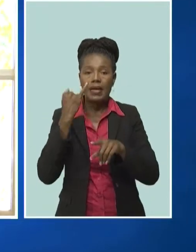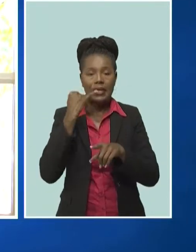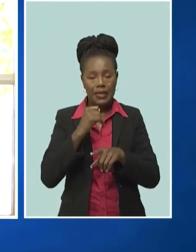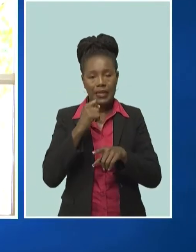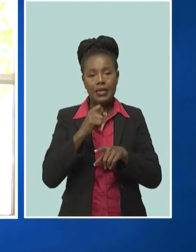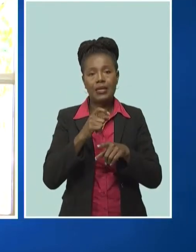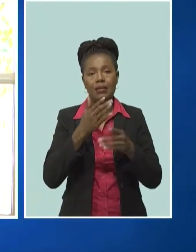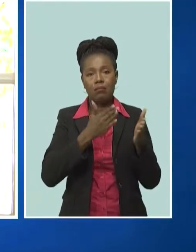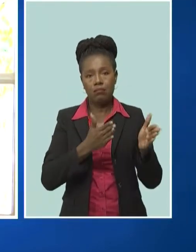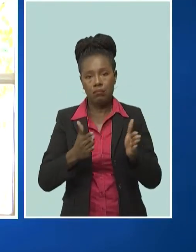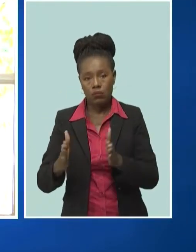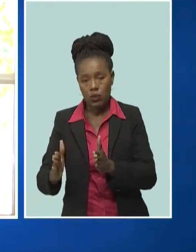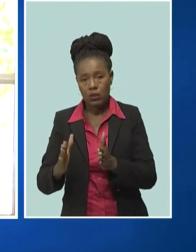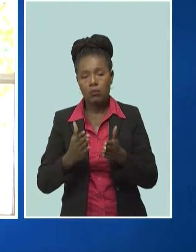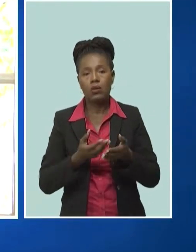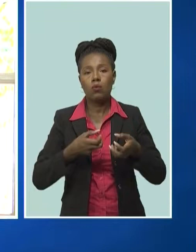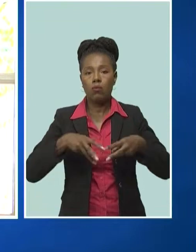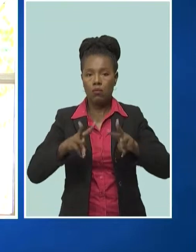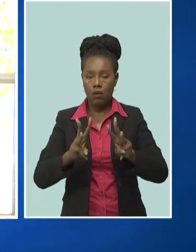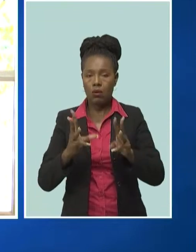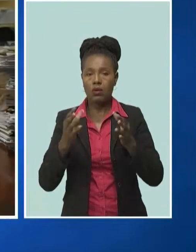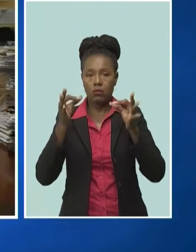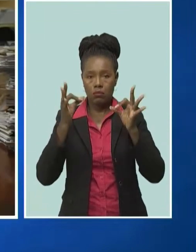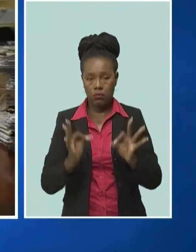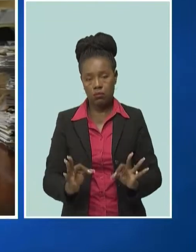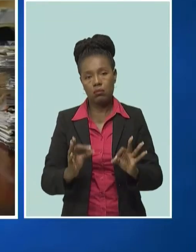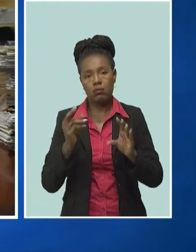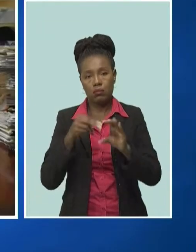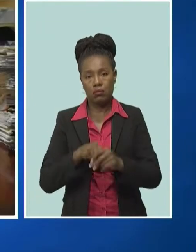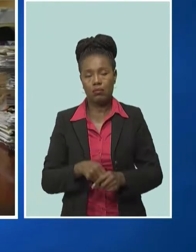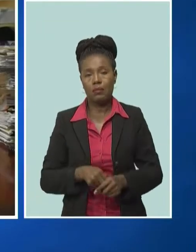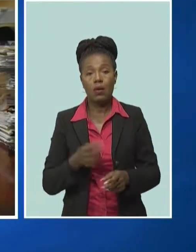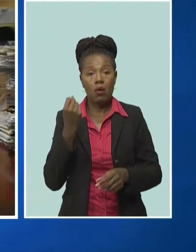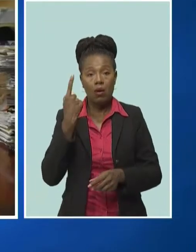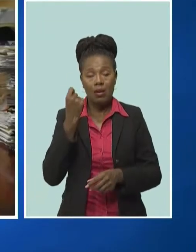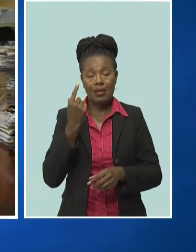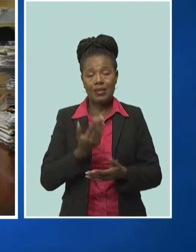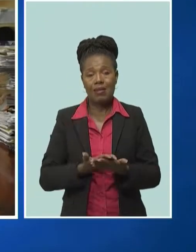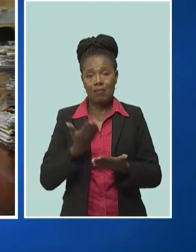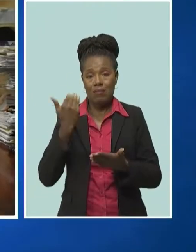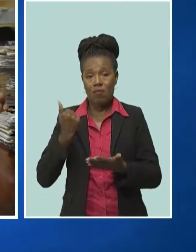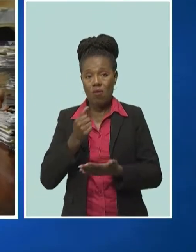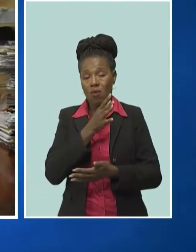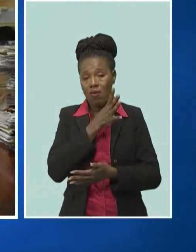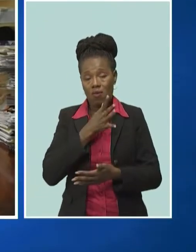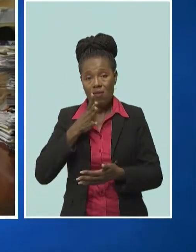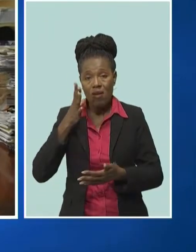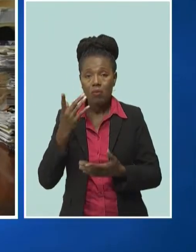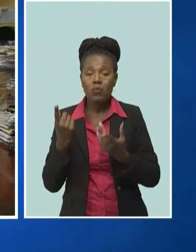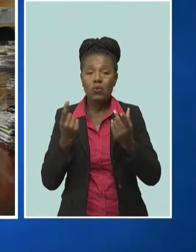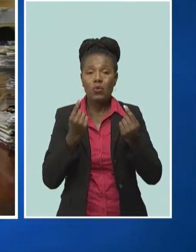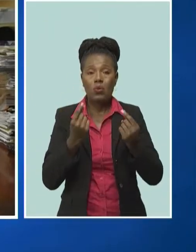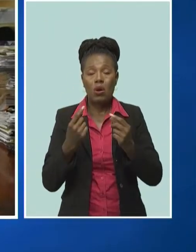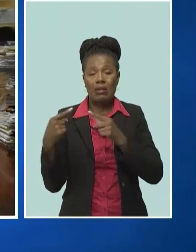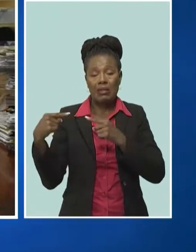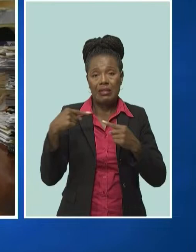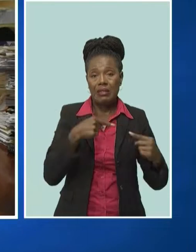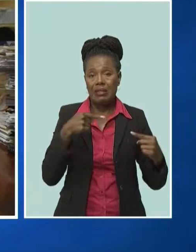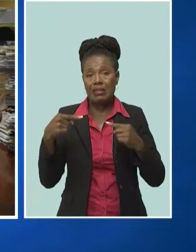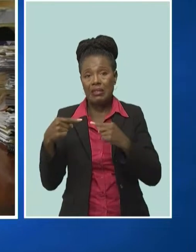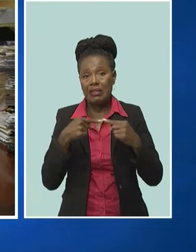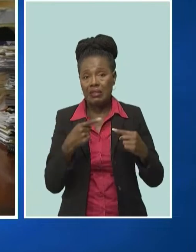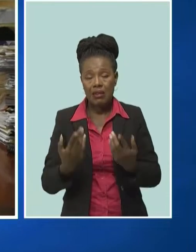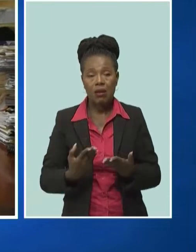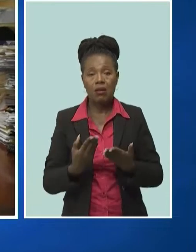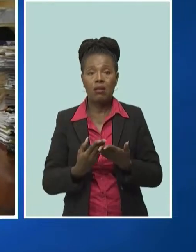of the compact over the last 6 months was undeniable for farmers. Some farmers struggle to even break